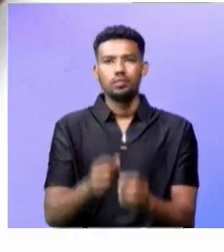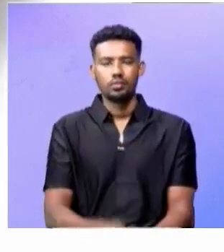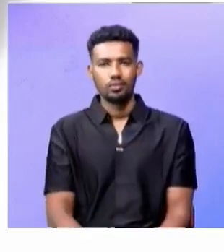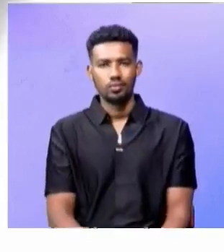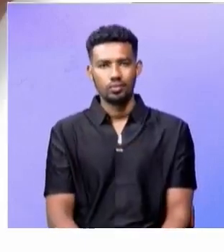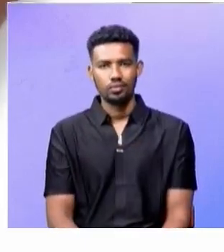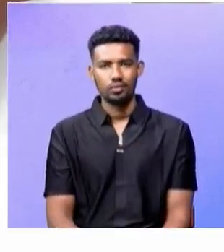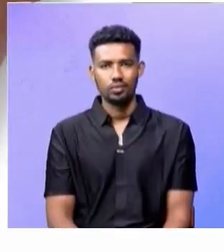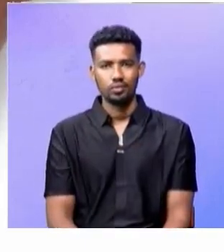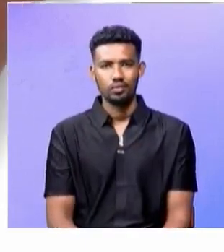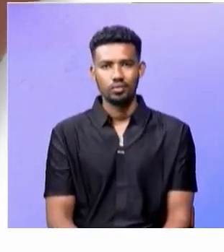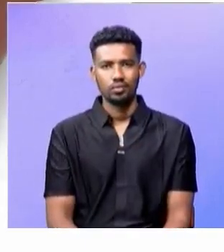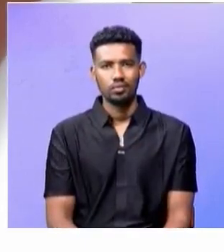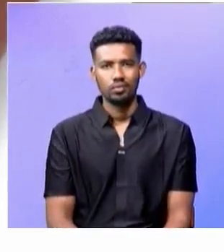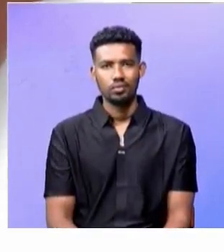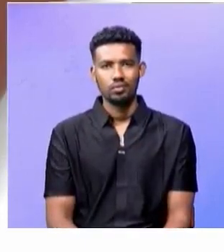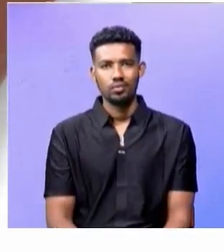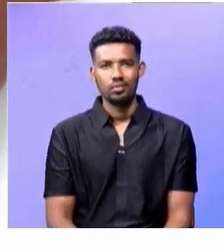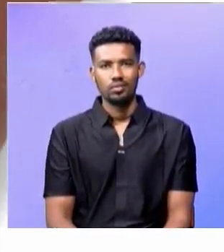words.